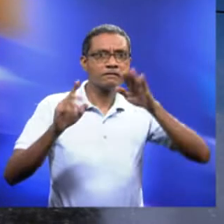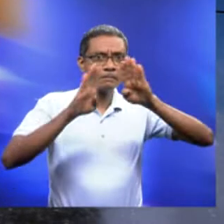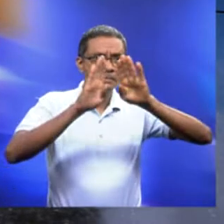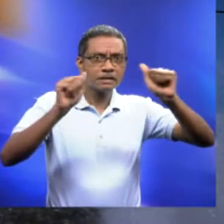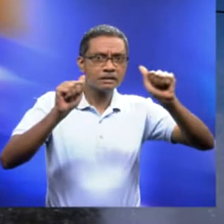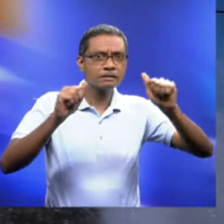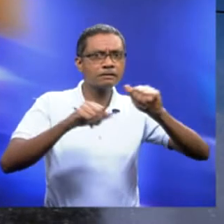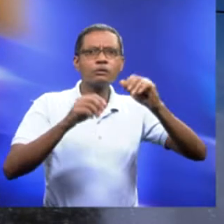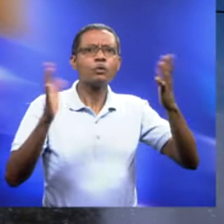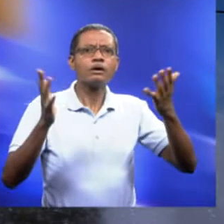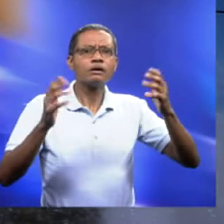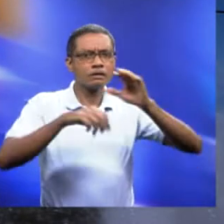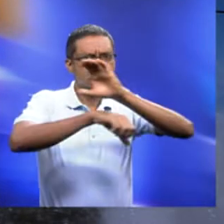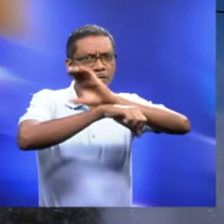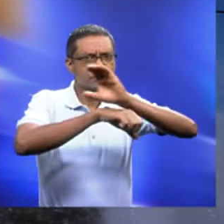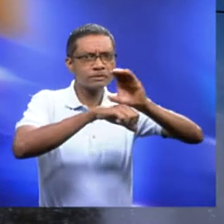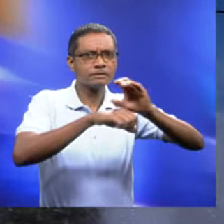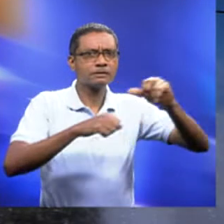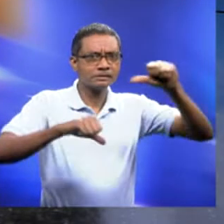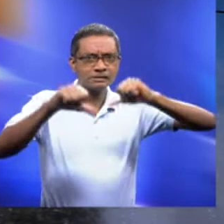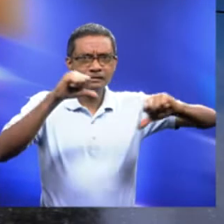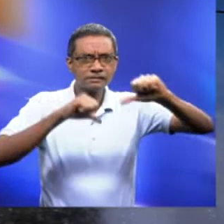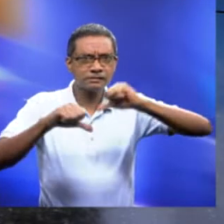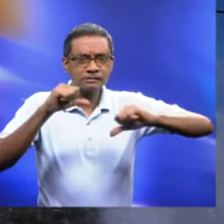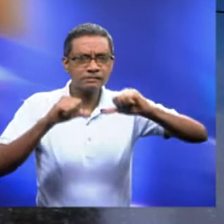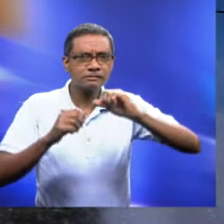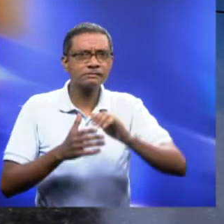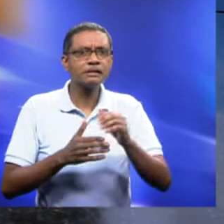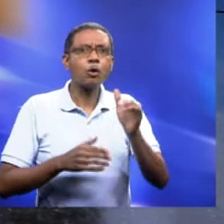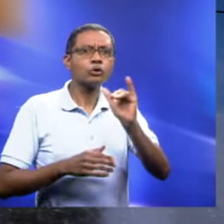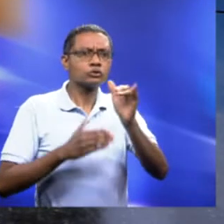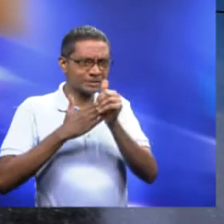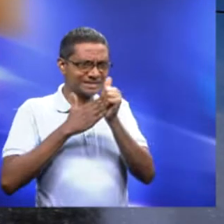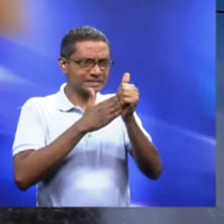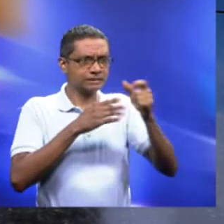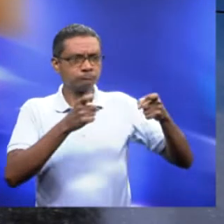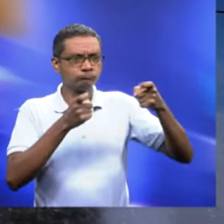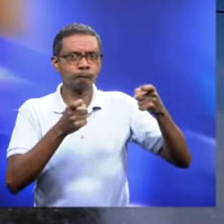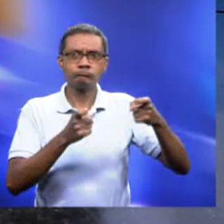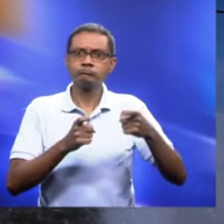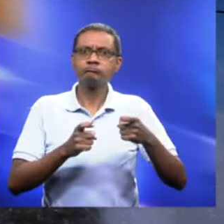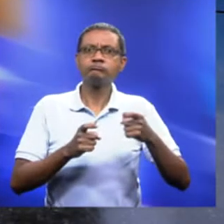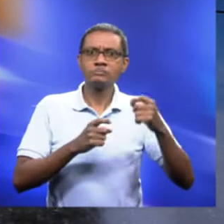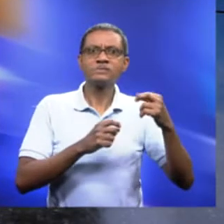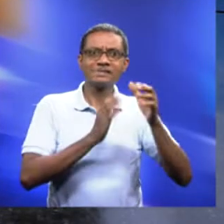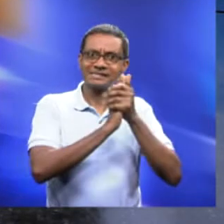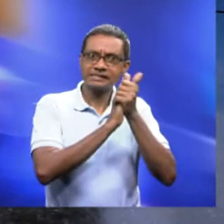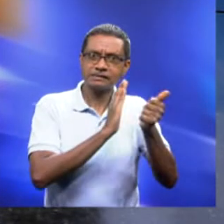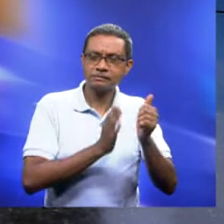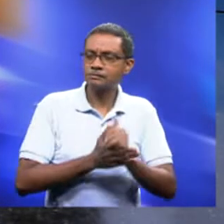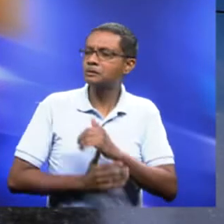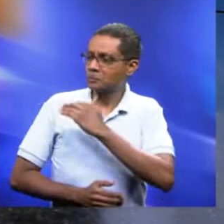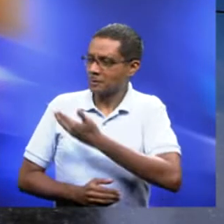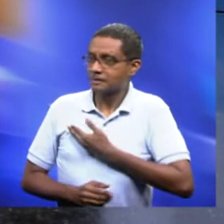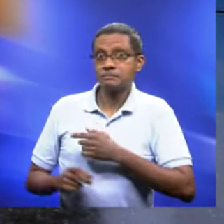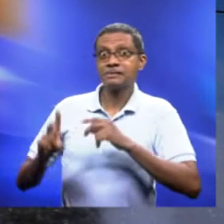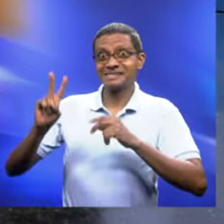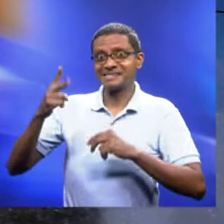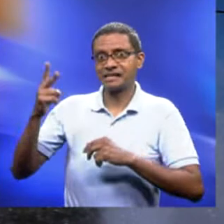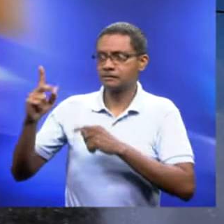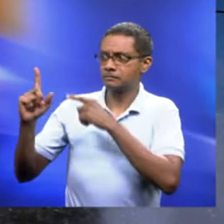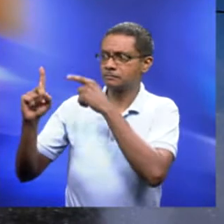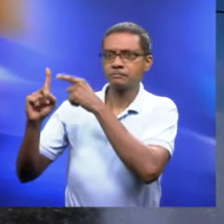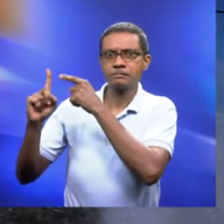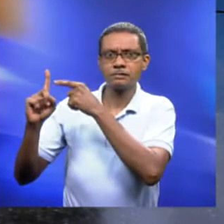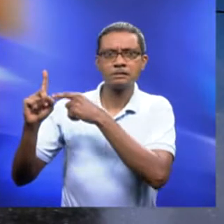in Strategic Leadership and Management. Welcome, Angus. Thank you. Our second panelist, he